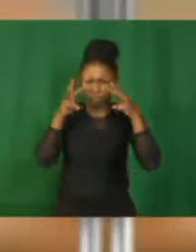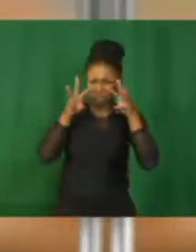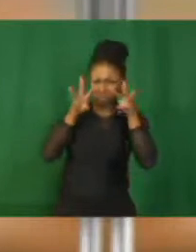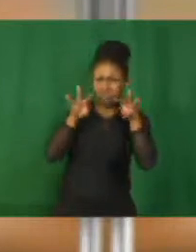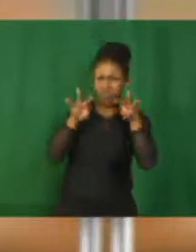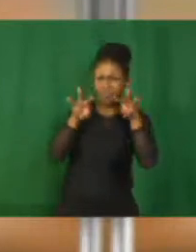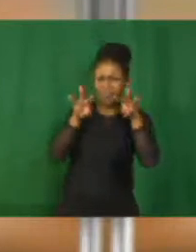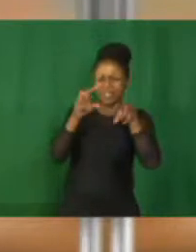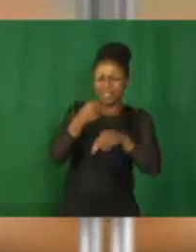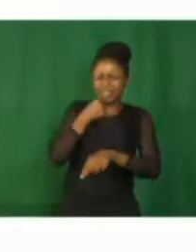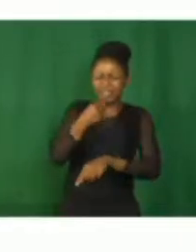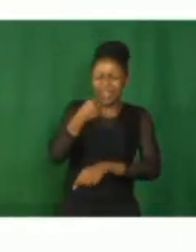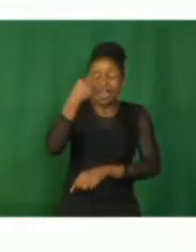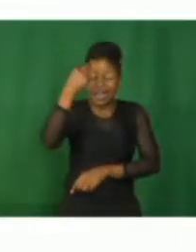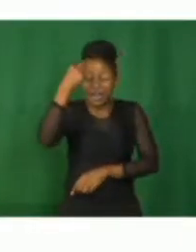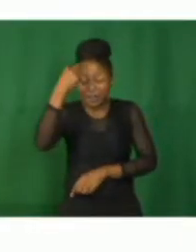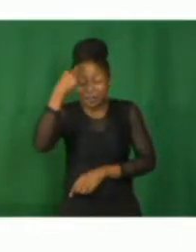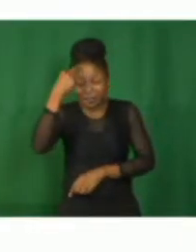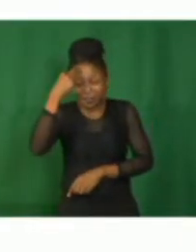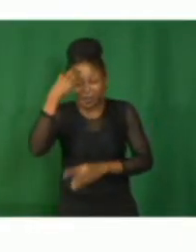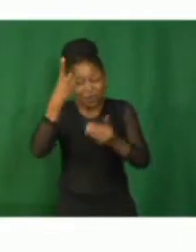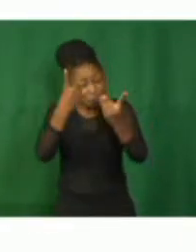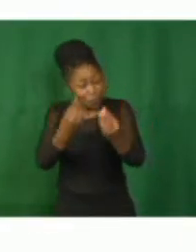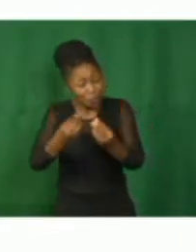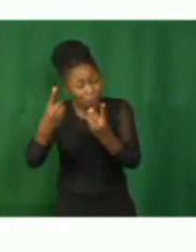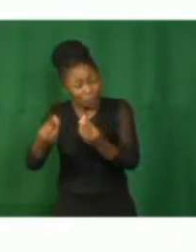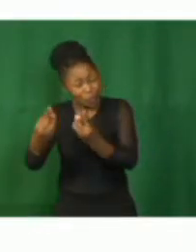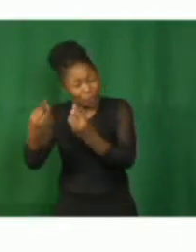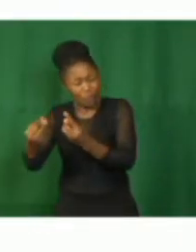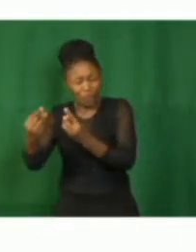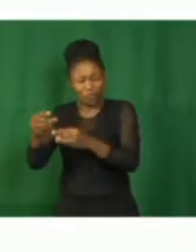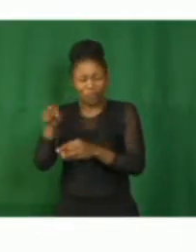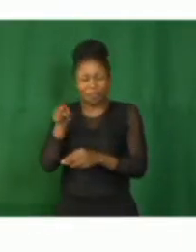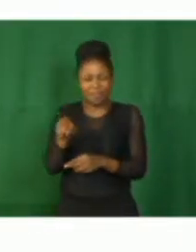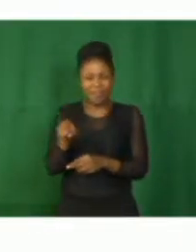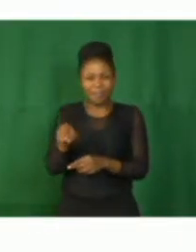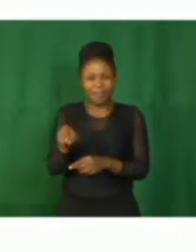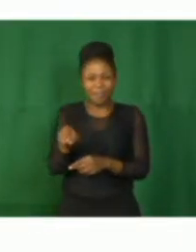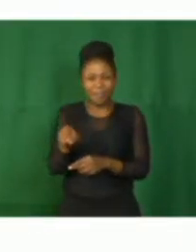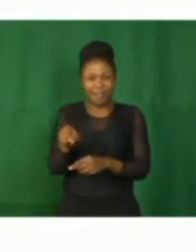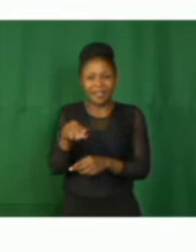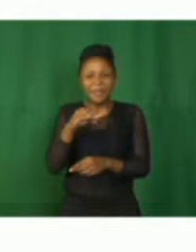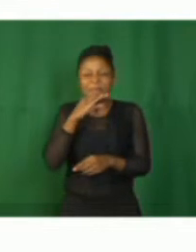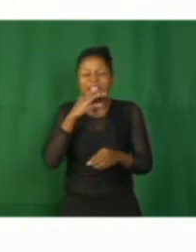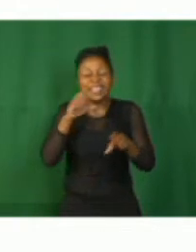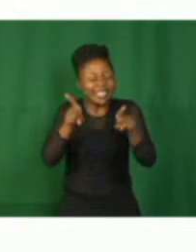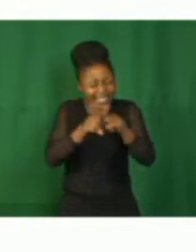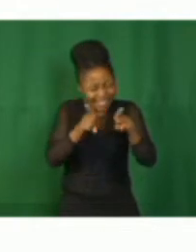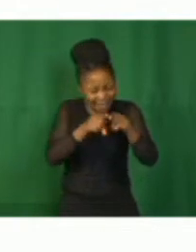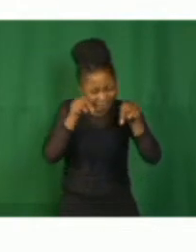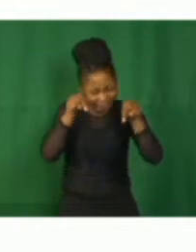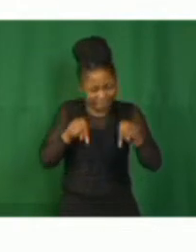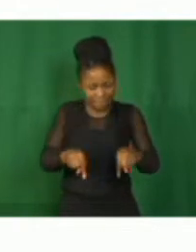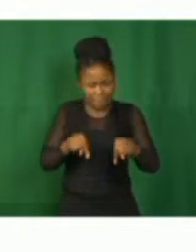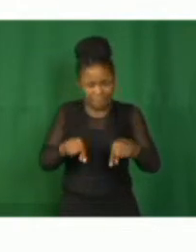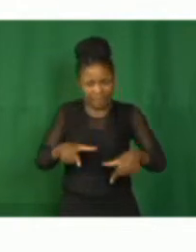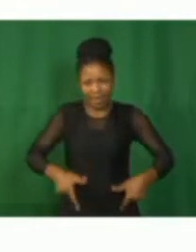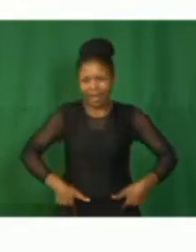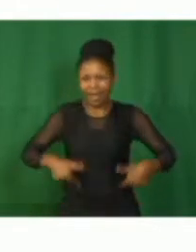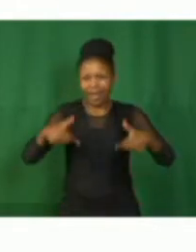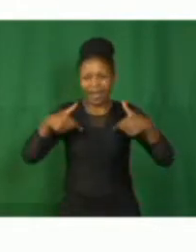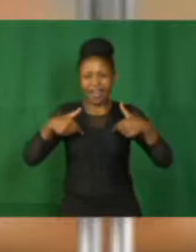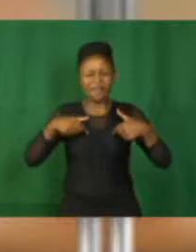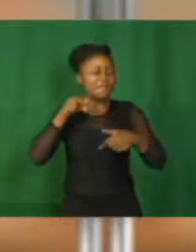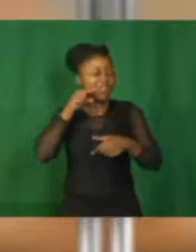this is what we are supposed to do. Now, my dear Lena, we need bold people in our society, people who